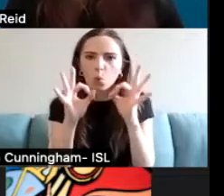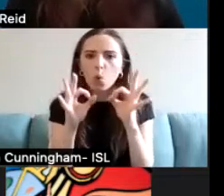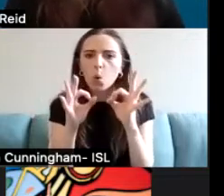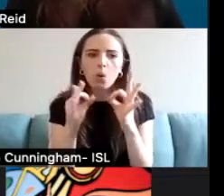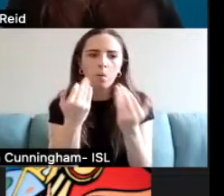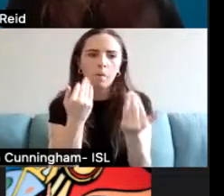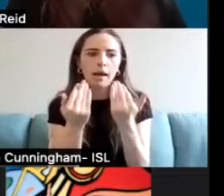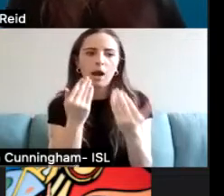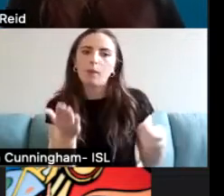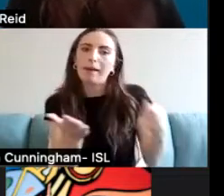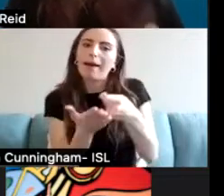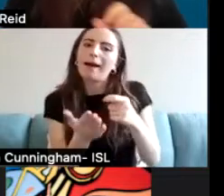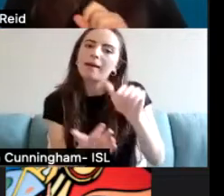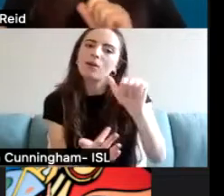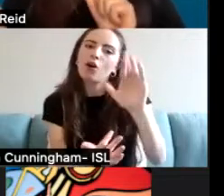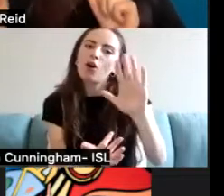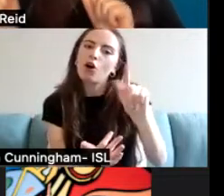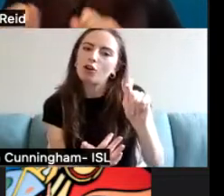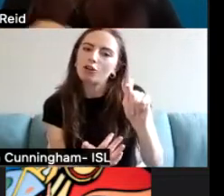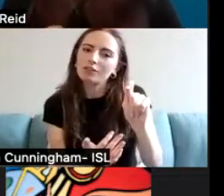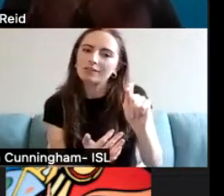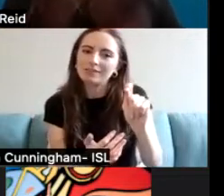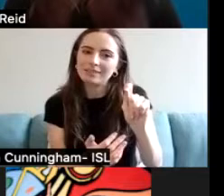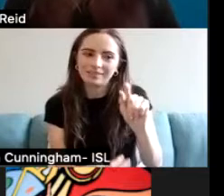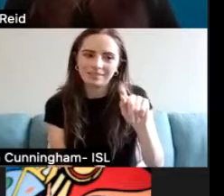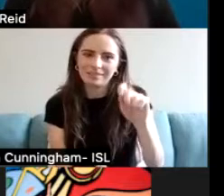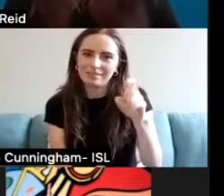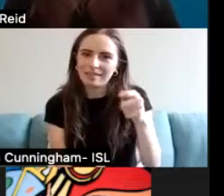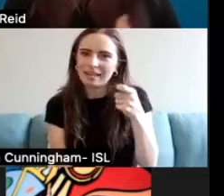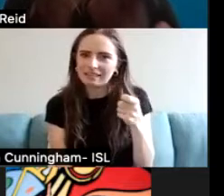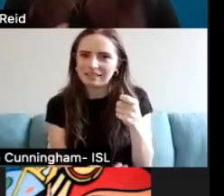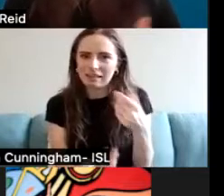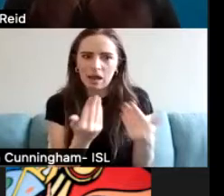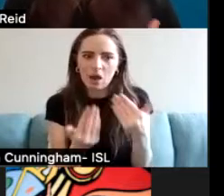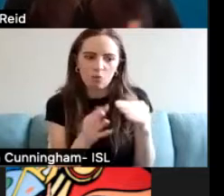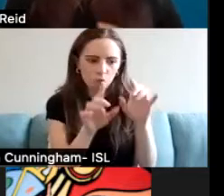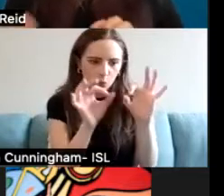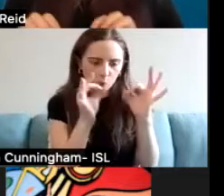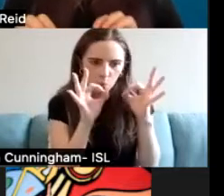alt text in Microsoft Word or in whichever different programs you're using?